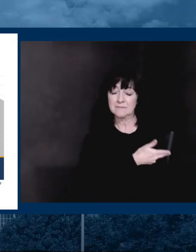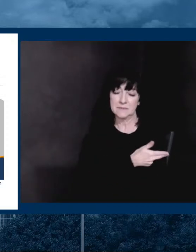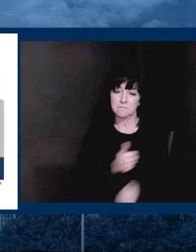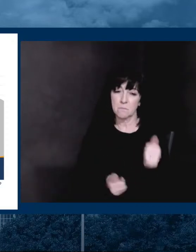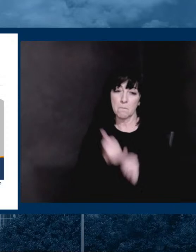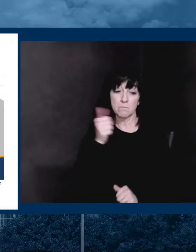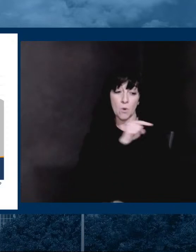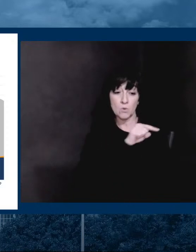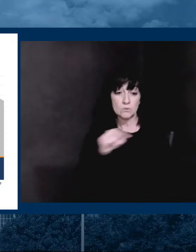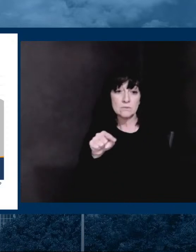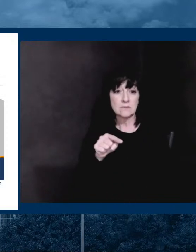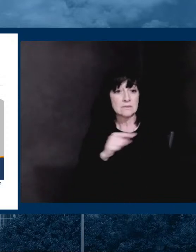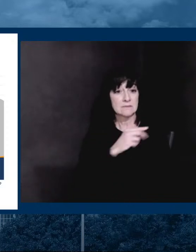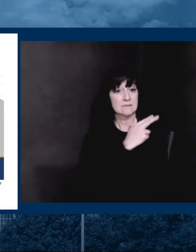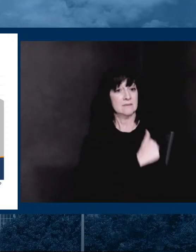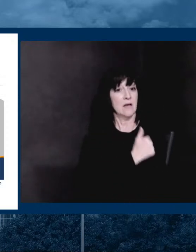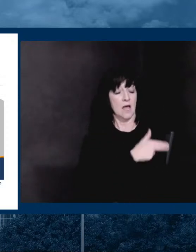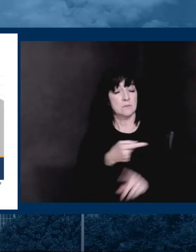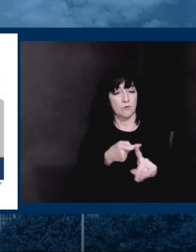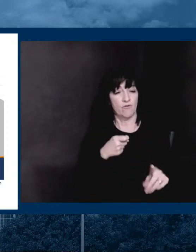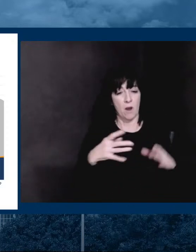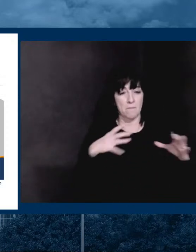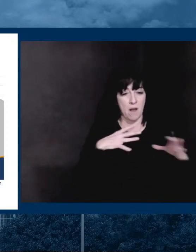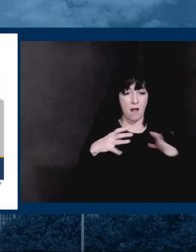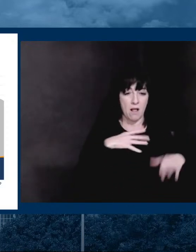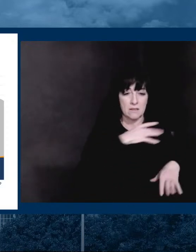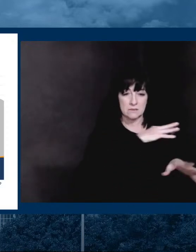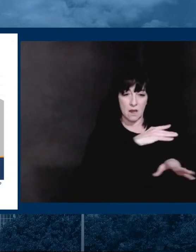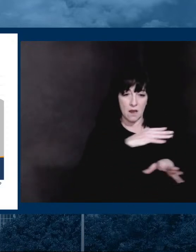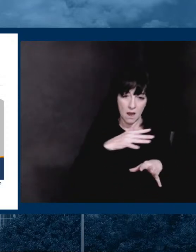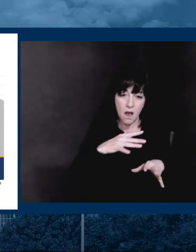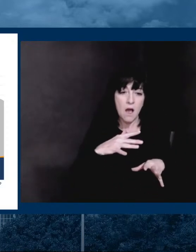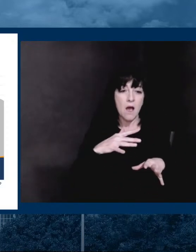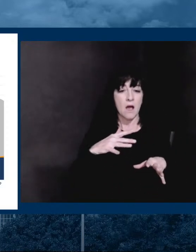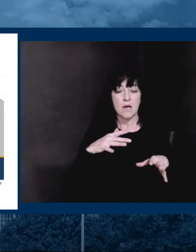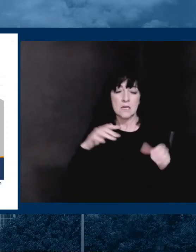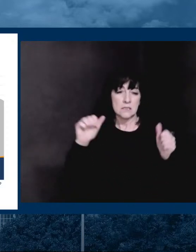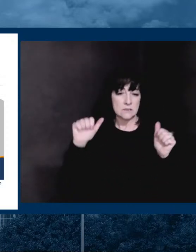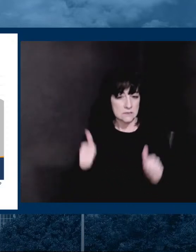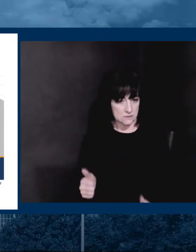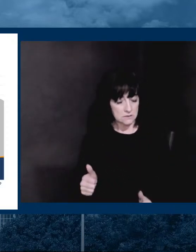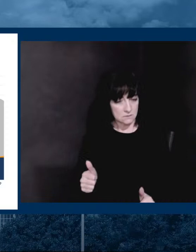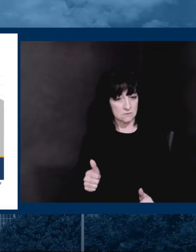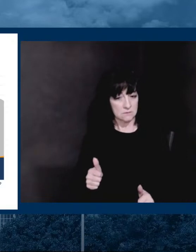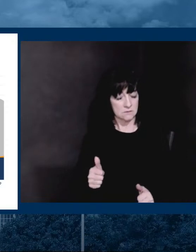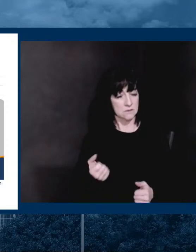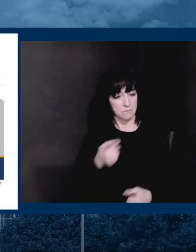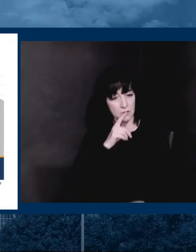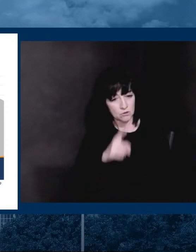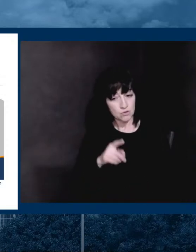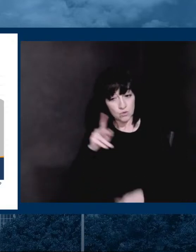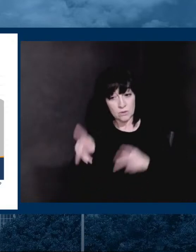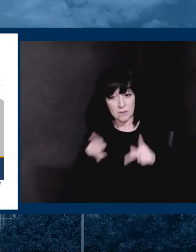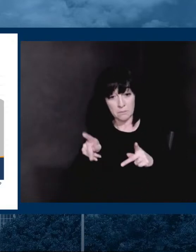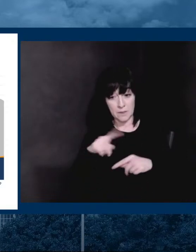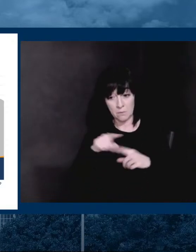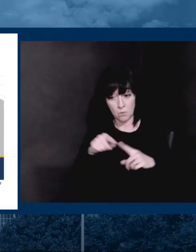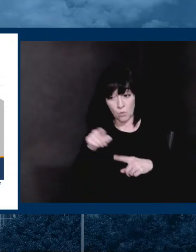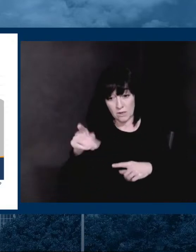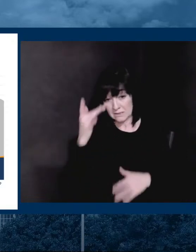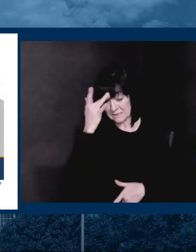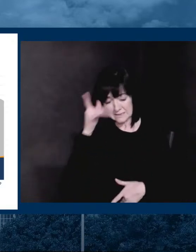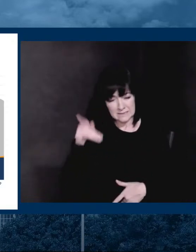efforts put out, making sure people get tested, making sure people know their status, making sure they stay home when they're sick is so important, because we don't have much flexibility